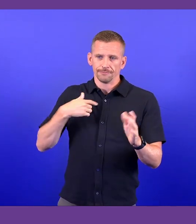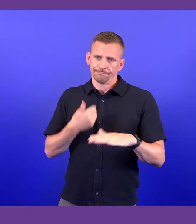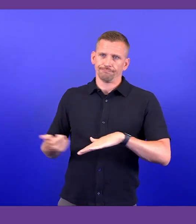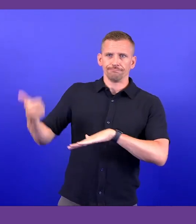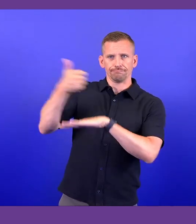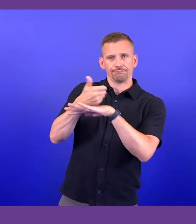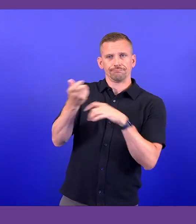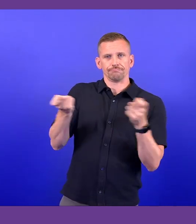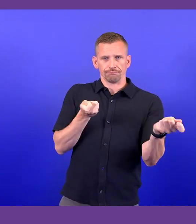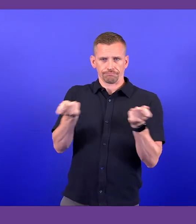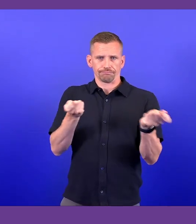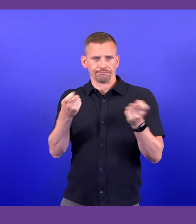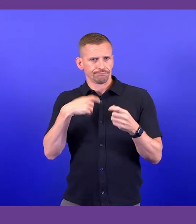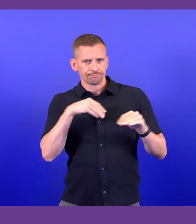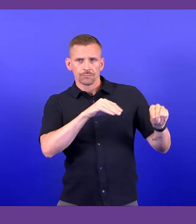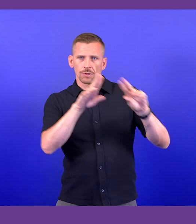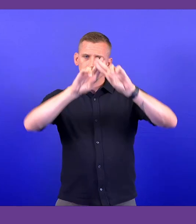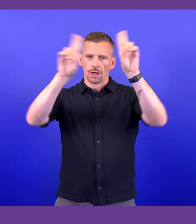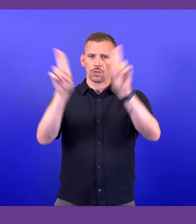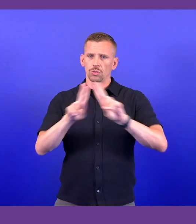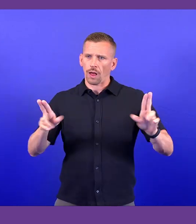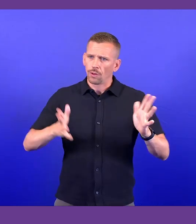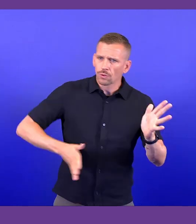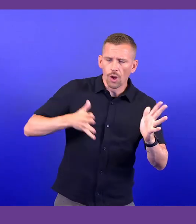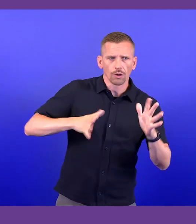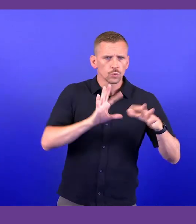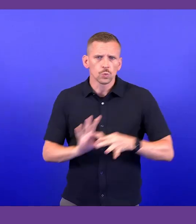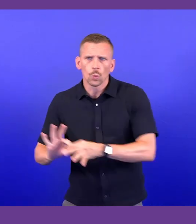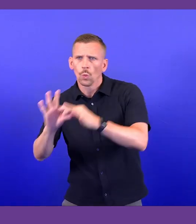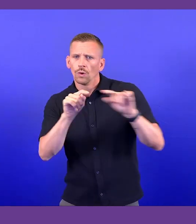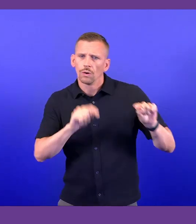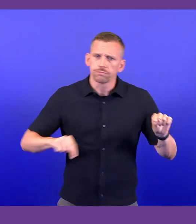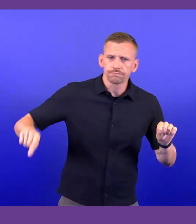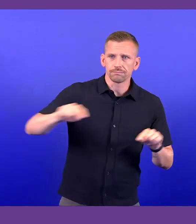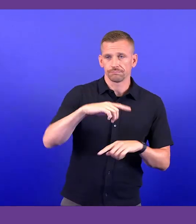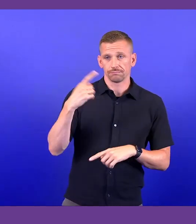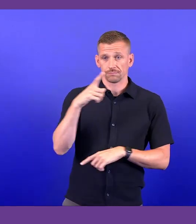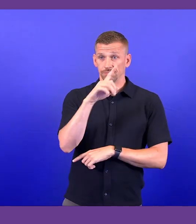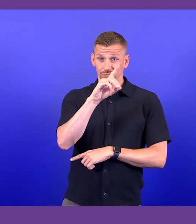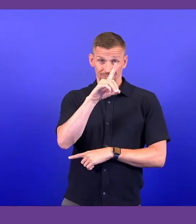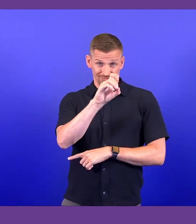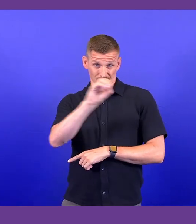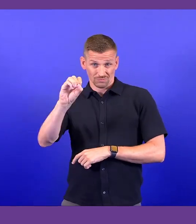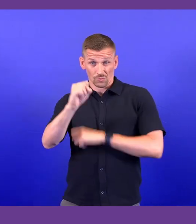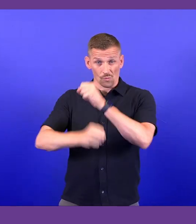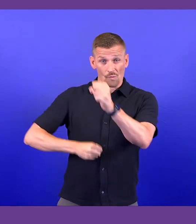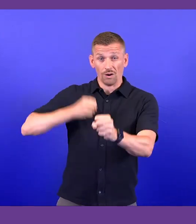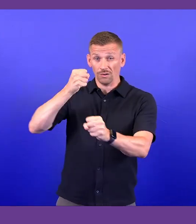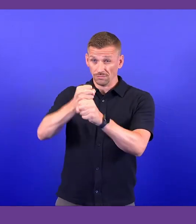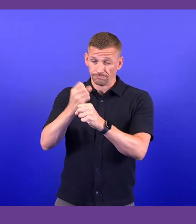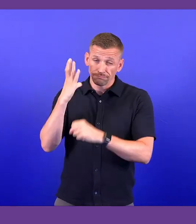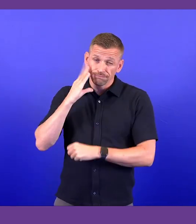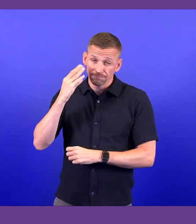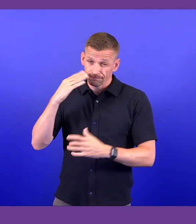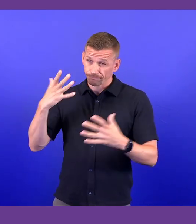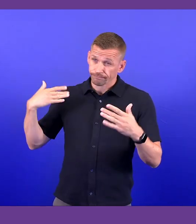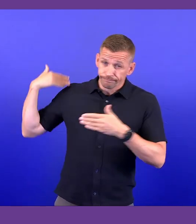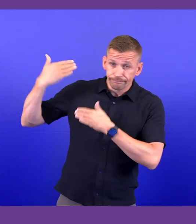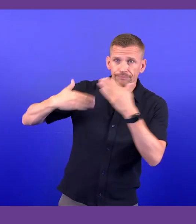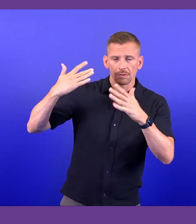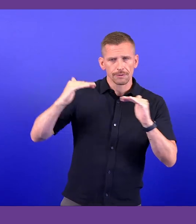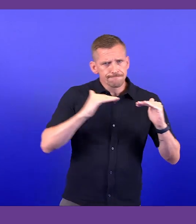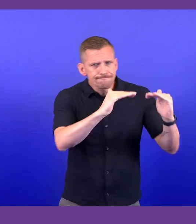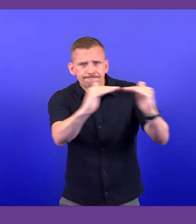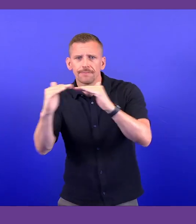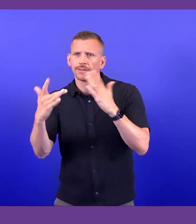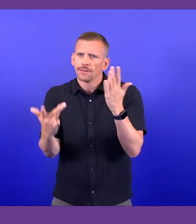in standardization, technical stuff mainly. And we have a special group dedicated to accessibility, mainly a